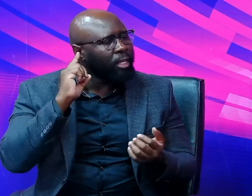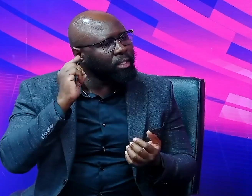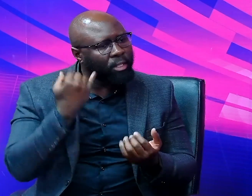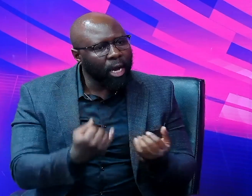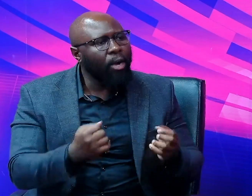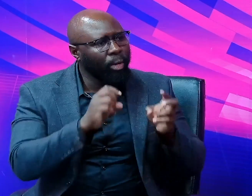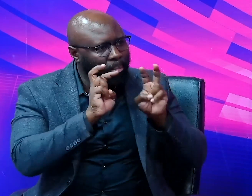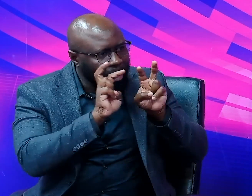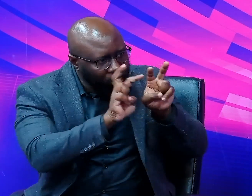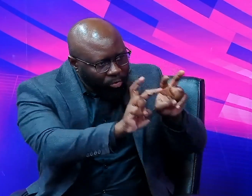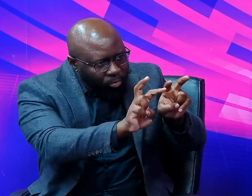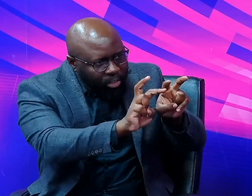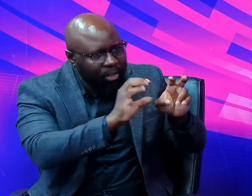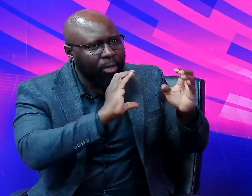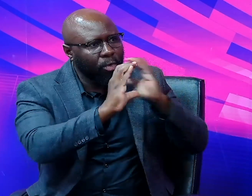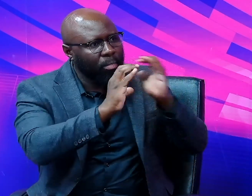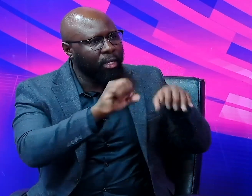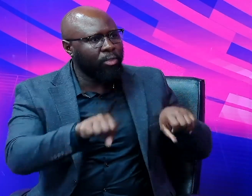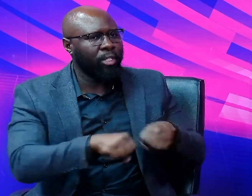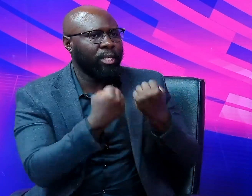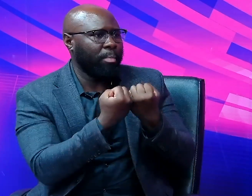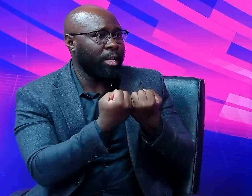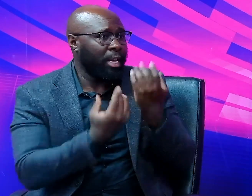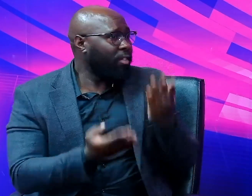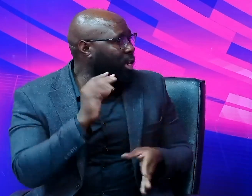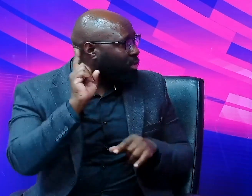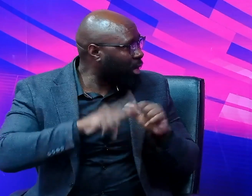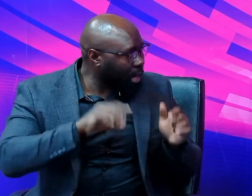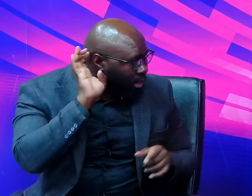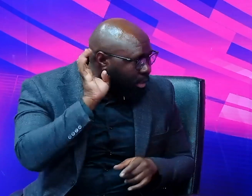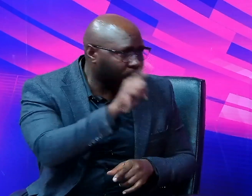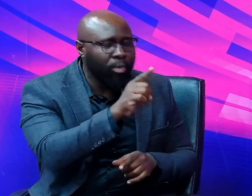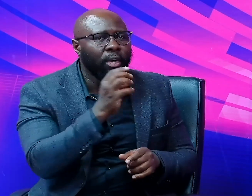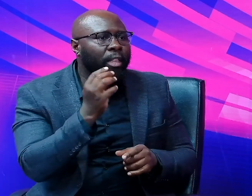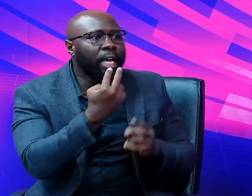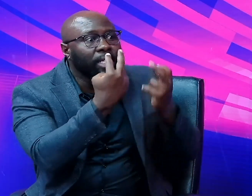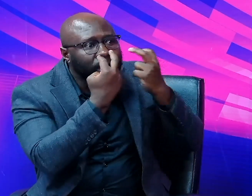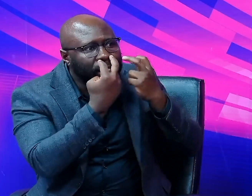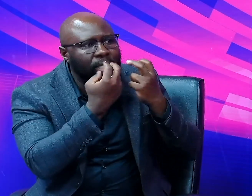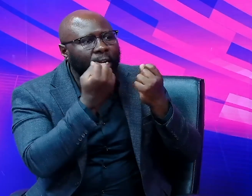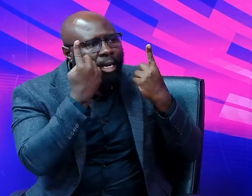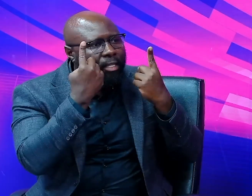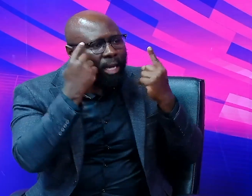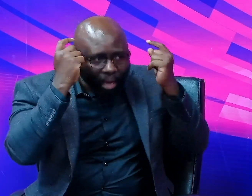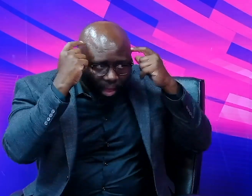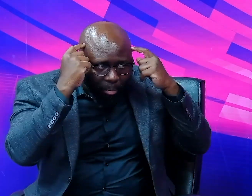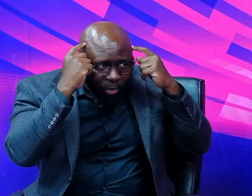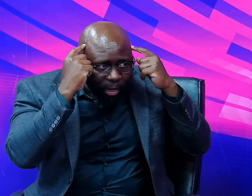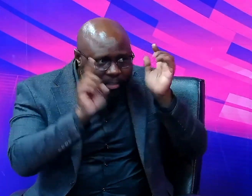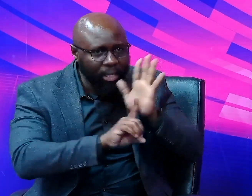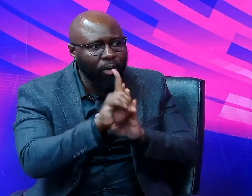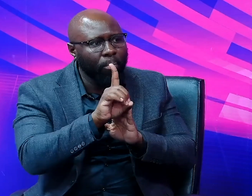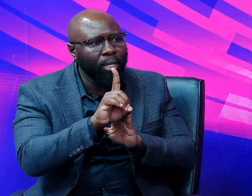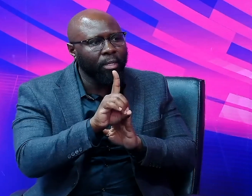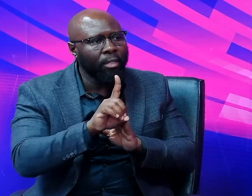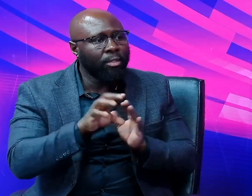talking to the child, so that a deaf child can look at you and so that they can be able to see. Because if they cannot be able to hear, they will be able to